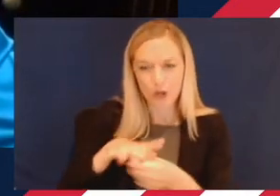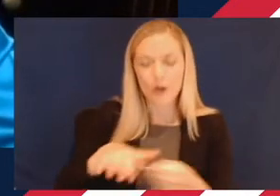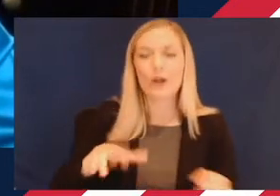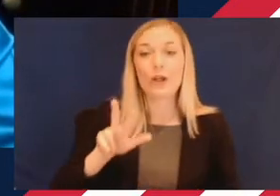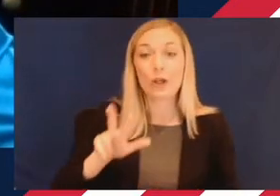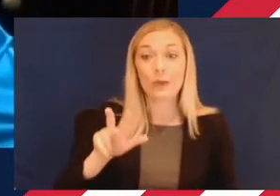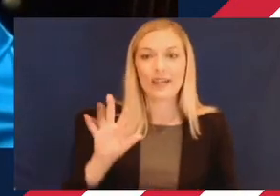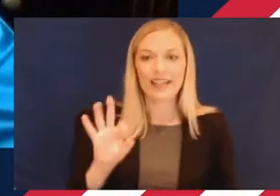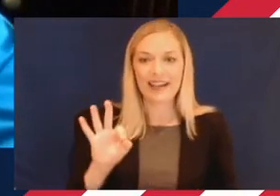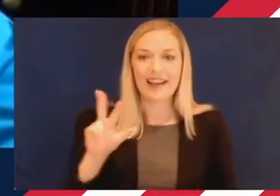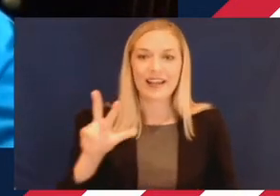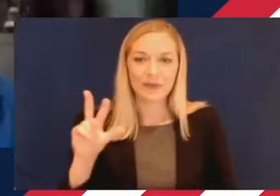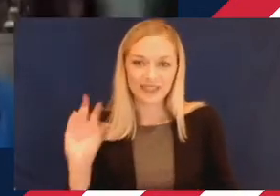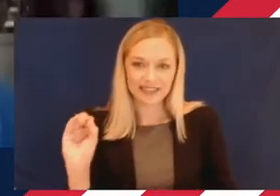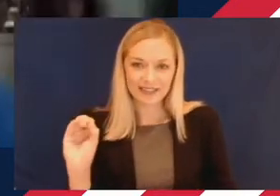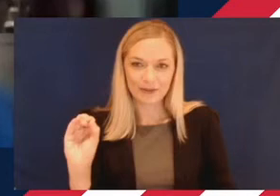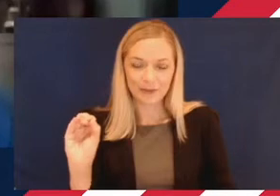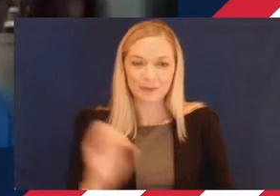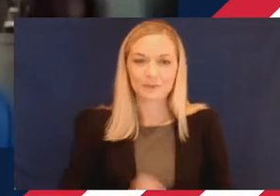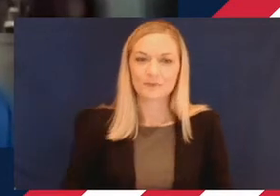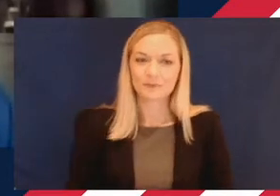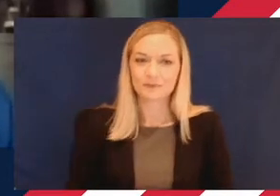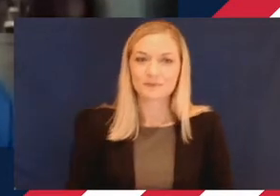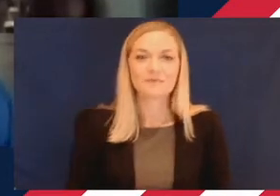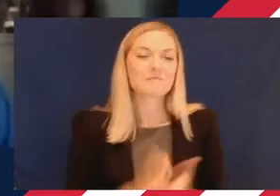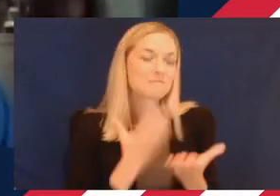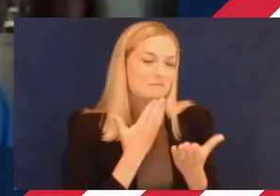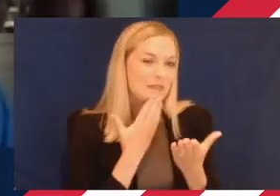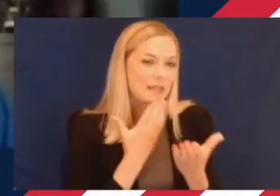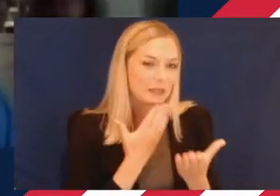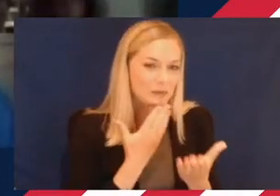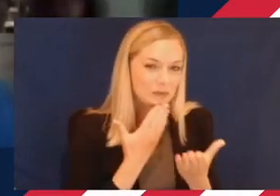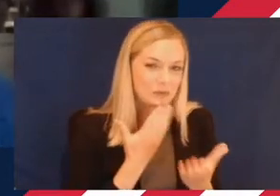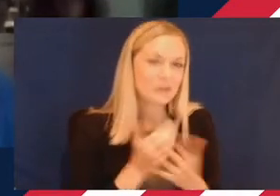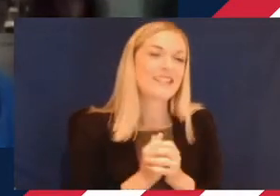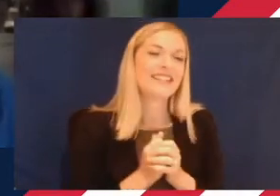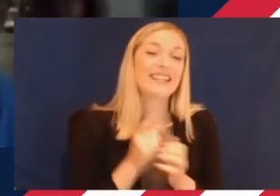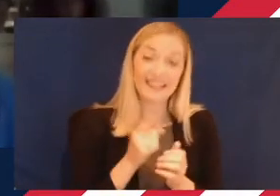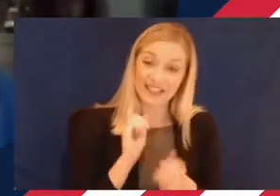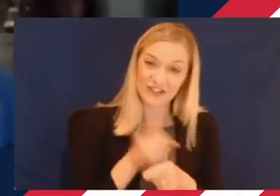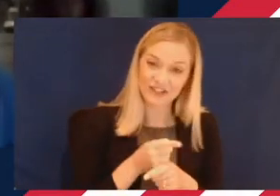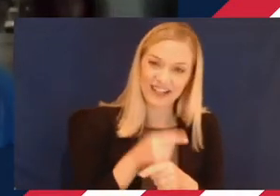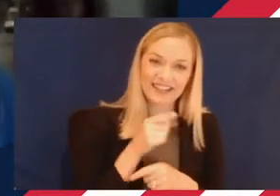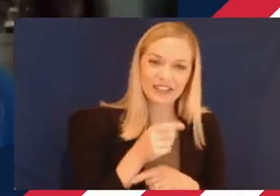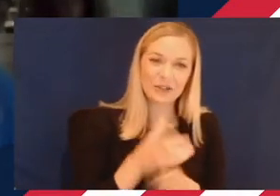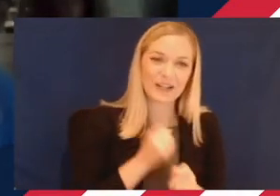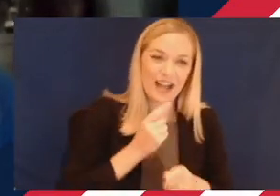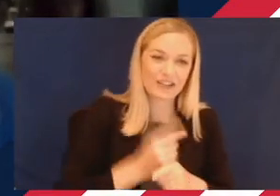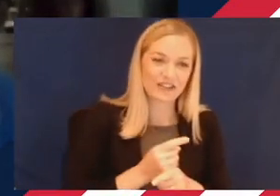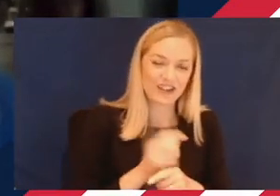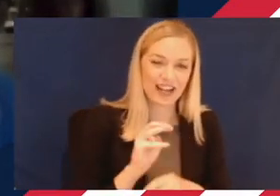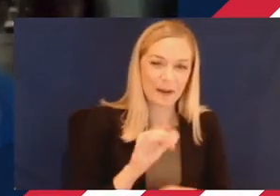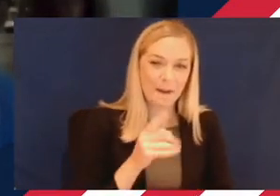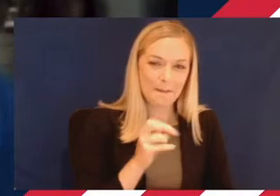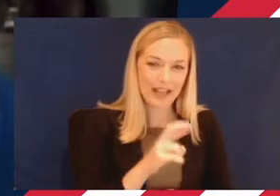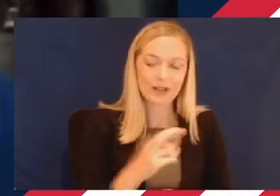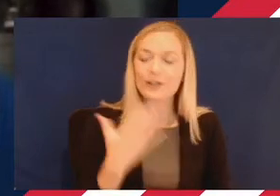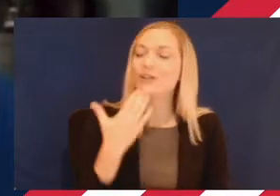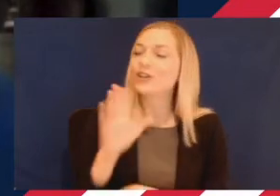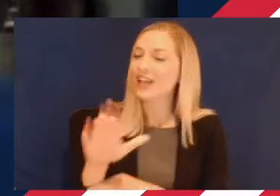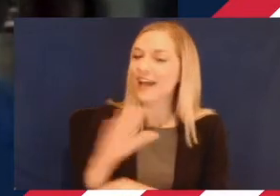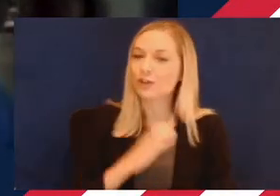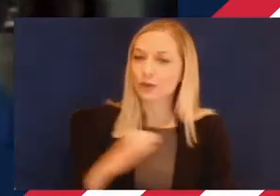3930. Thank you. That's great. You got it right, Mayor. Good afternoon, committee members, and thank you